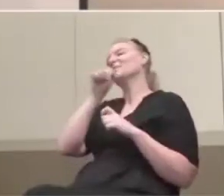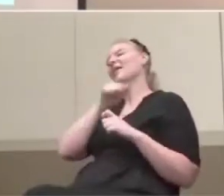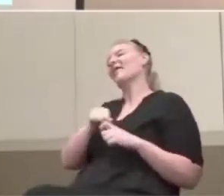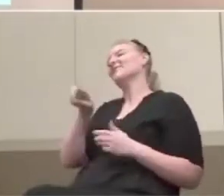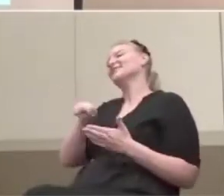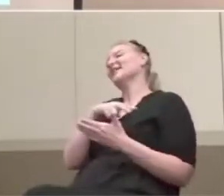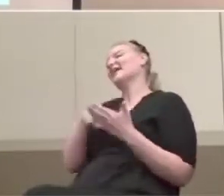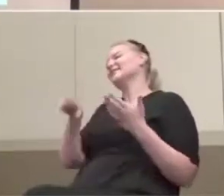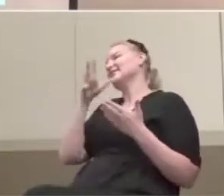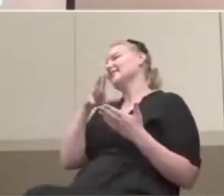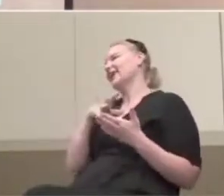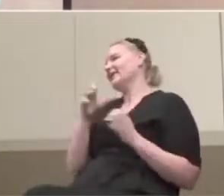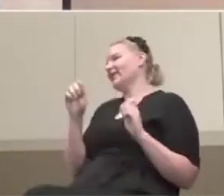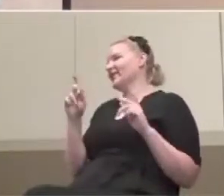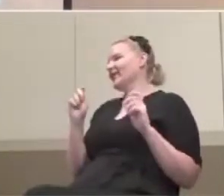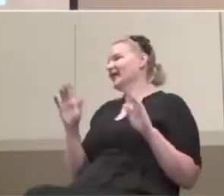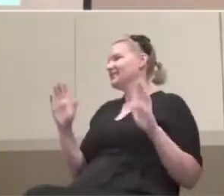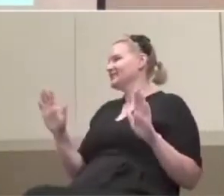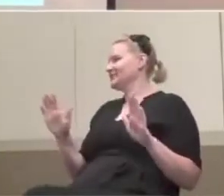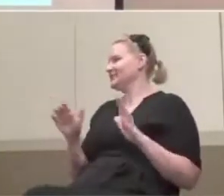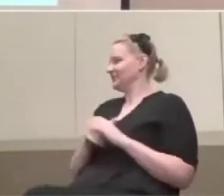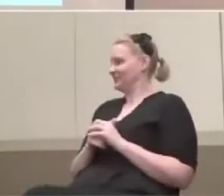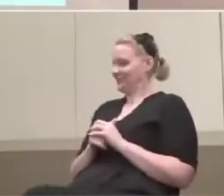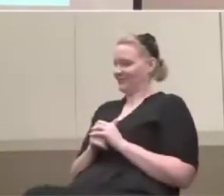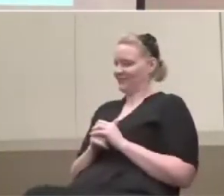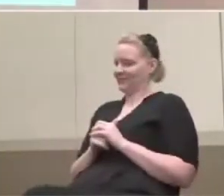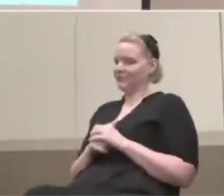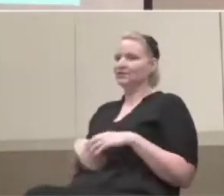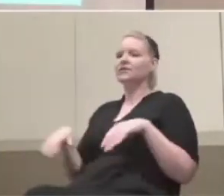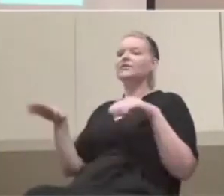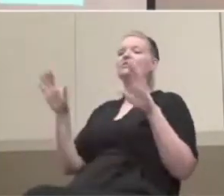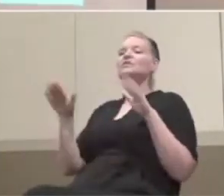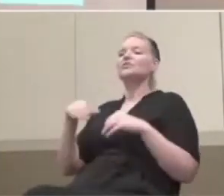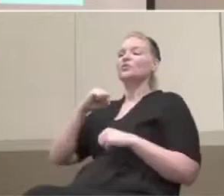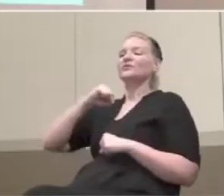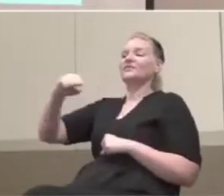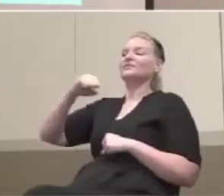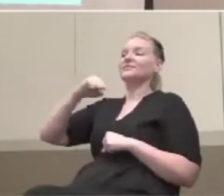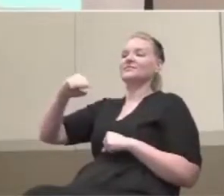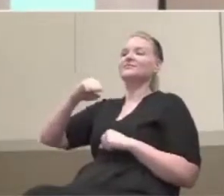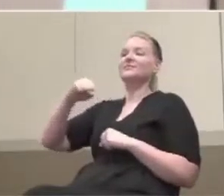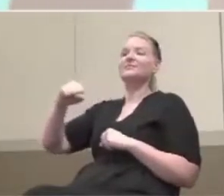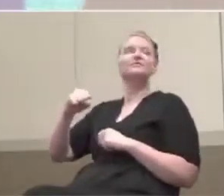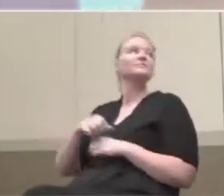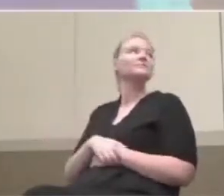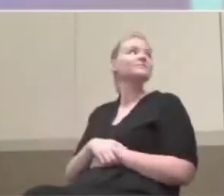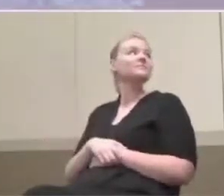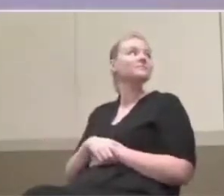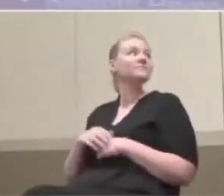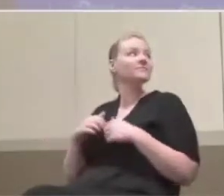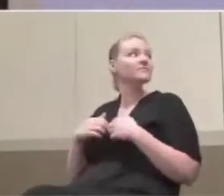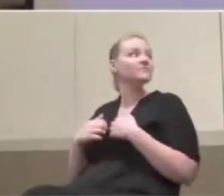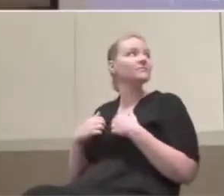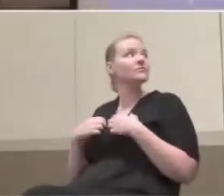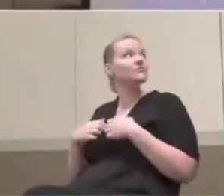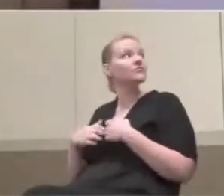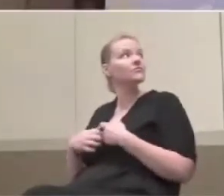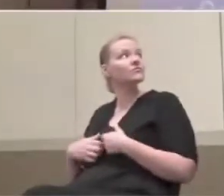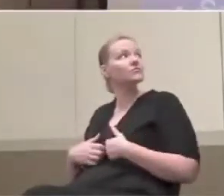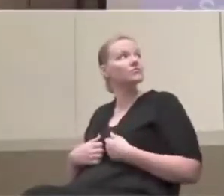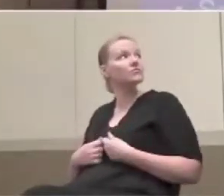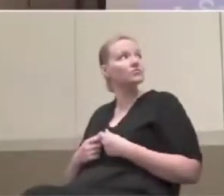Okay, so let's talk about resistance from a paradoxical perspective, okay? Resistance in and